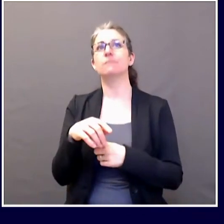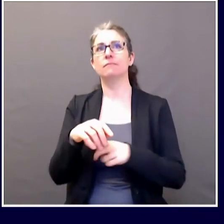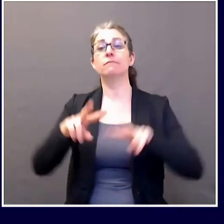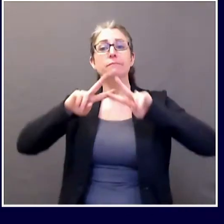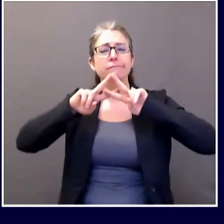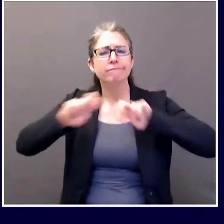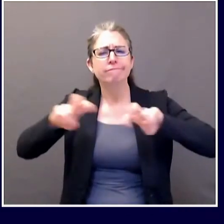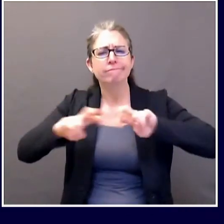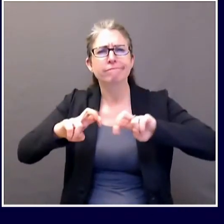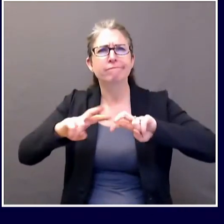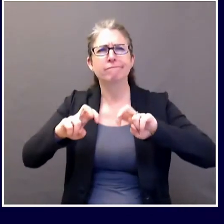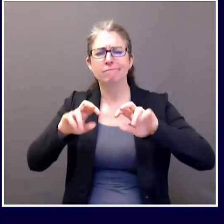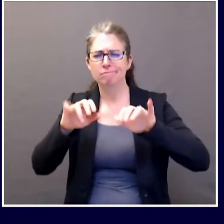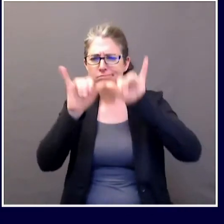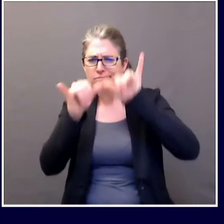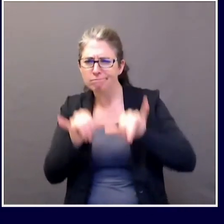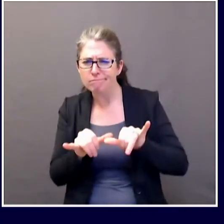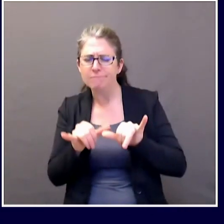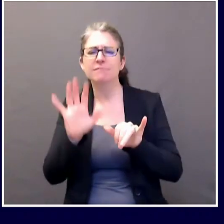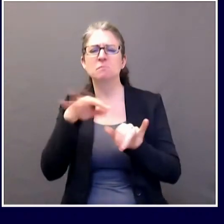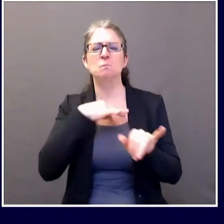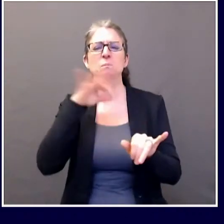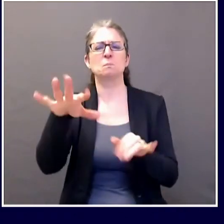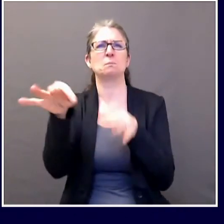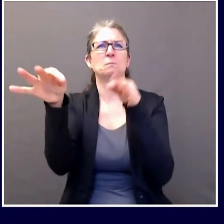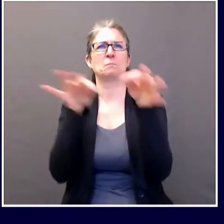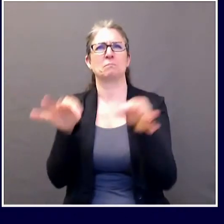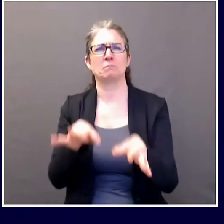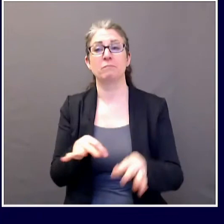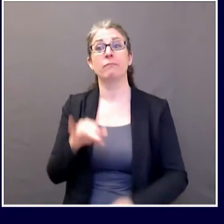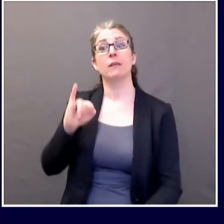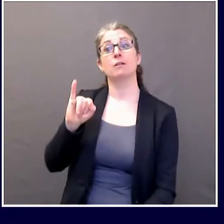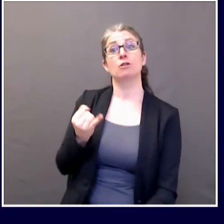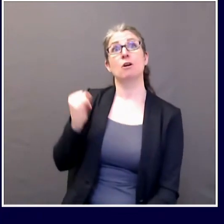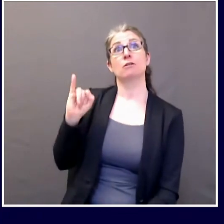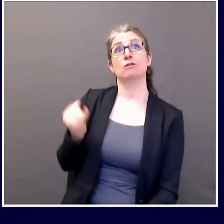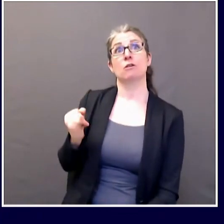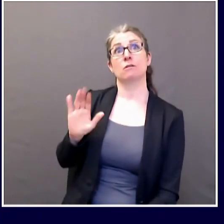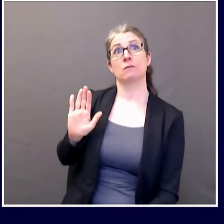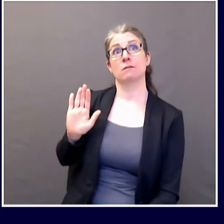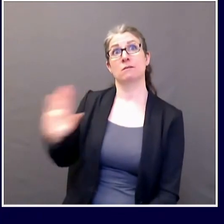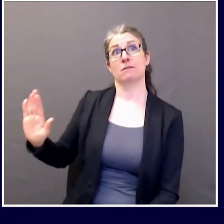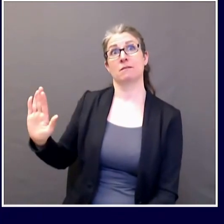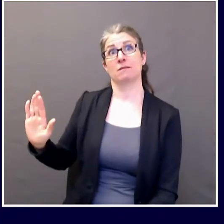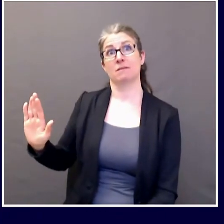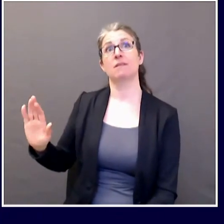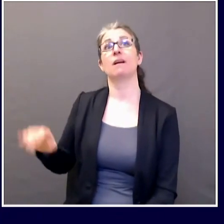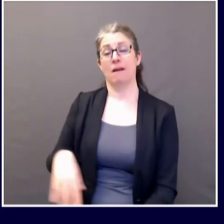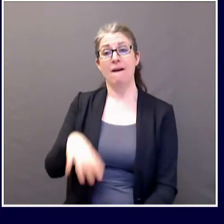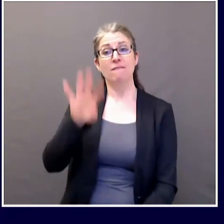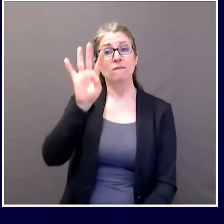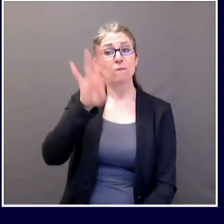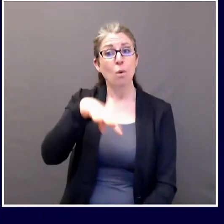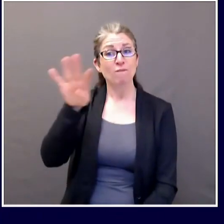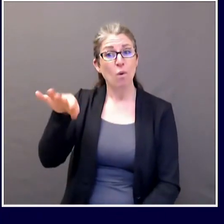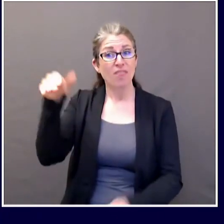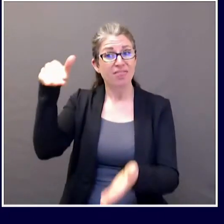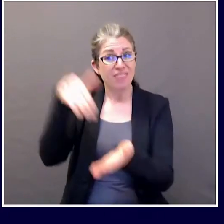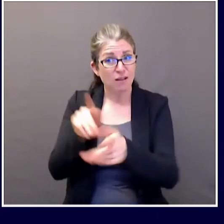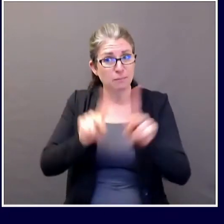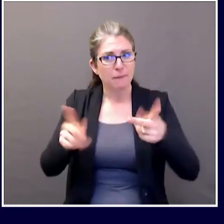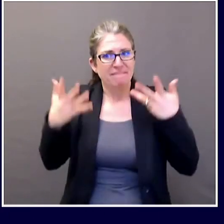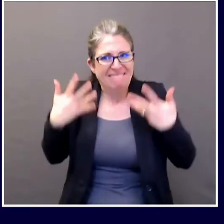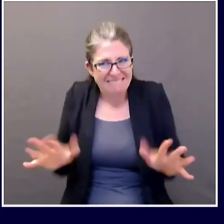almost 44,000 people from a number of countries across the globe. And the bottom